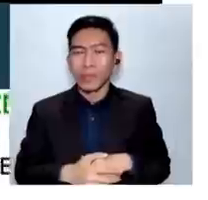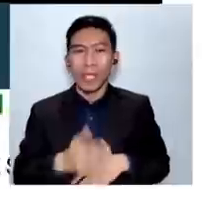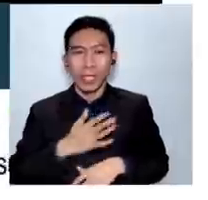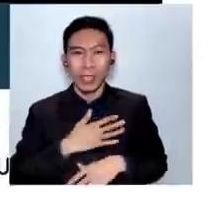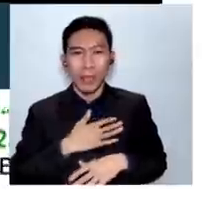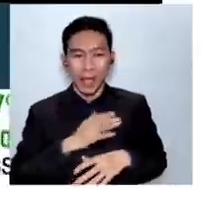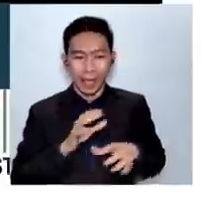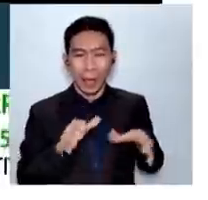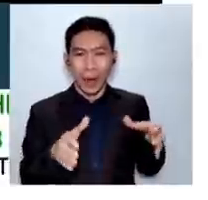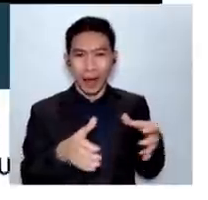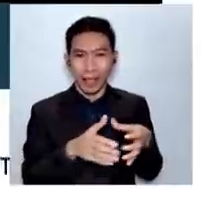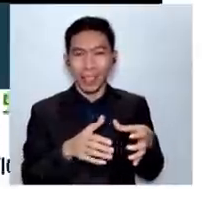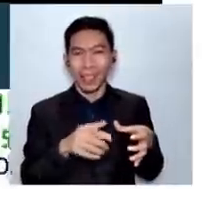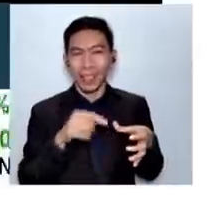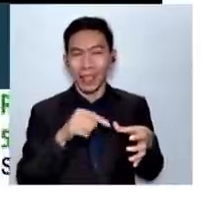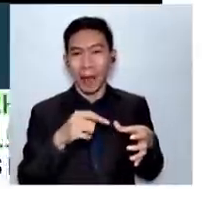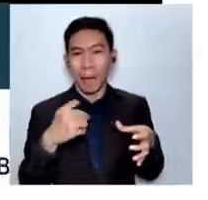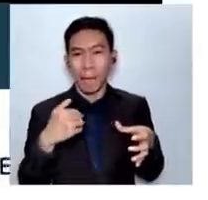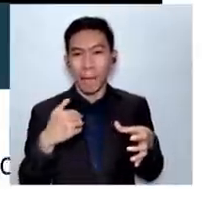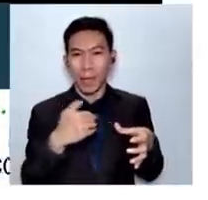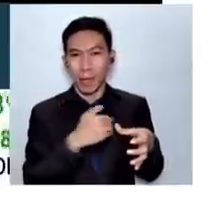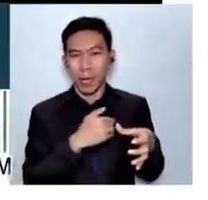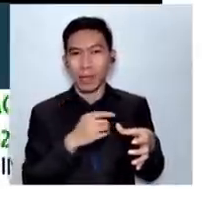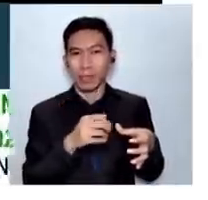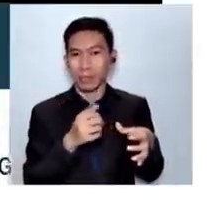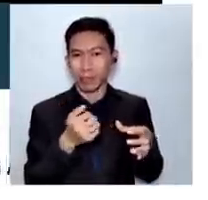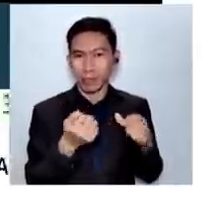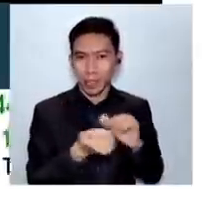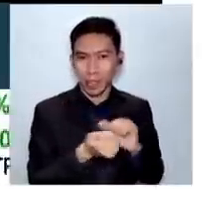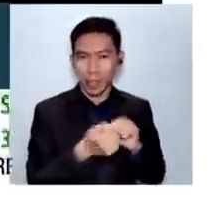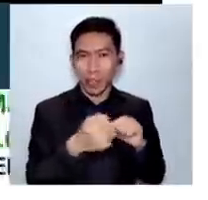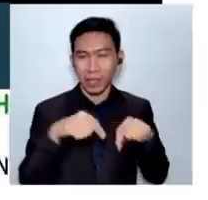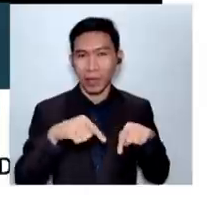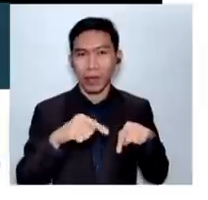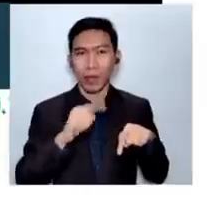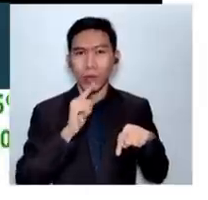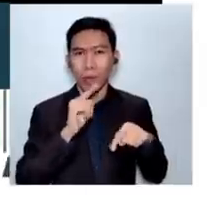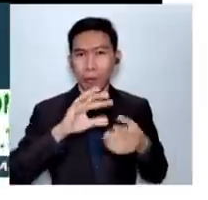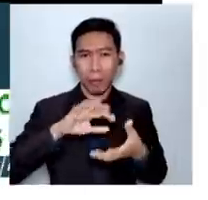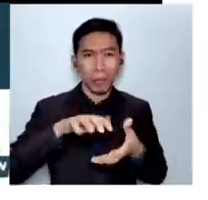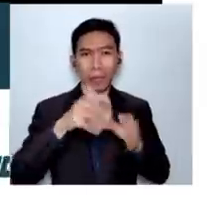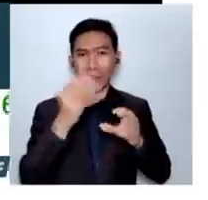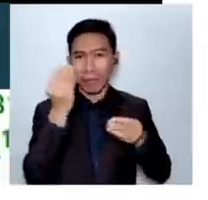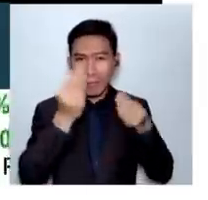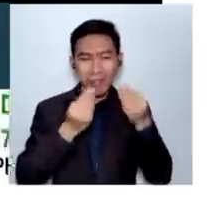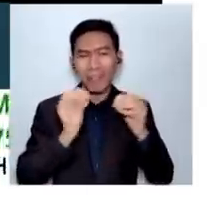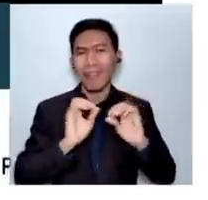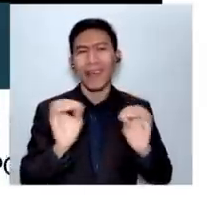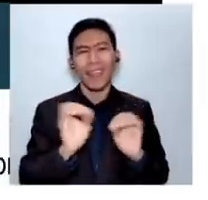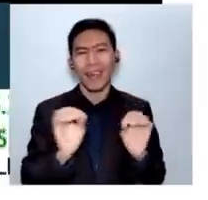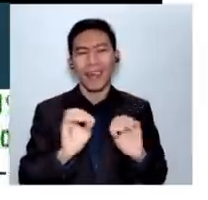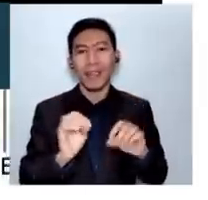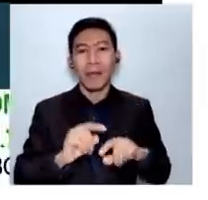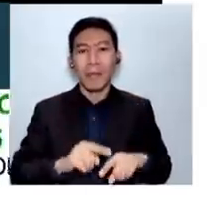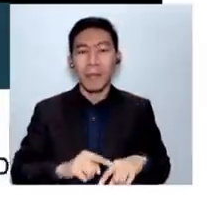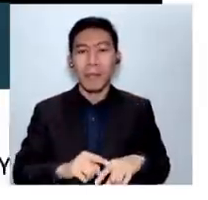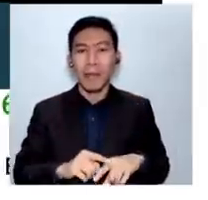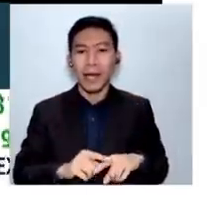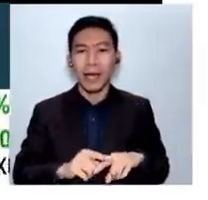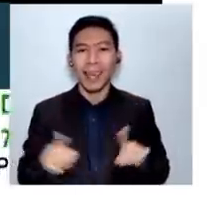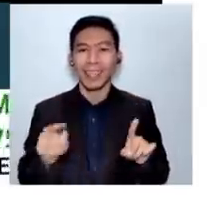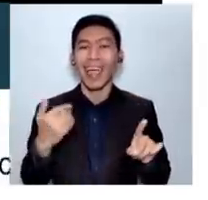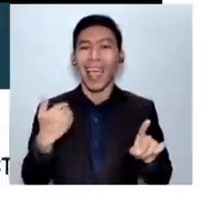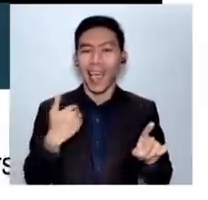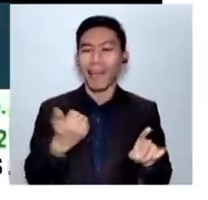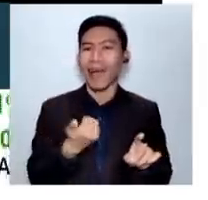party, those who have remained with us, we are not in disarray. But because there's another group bringing